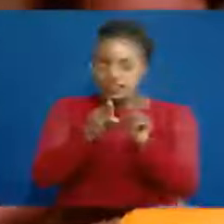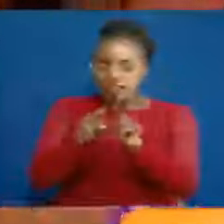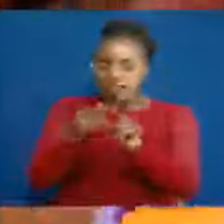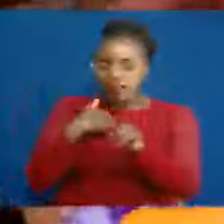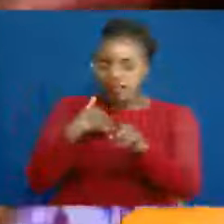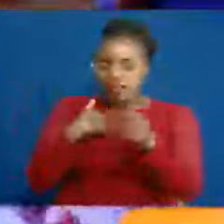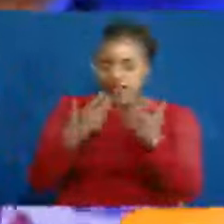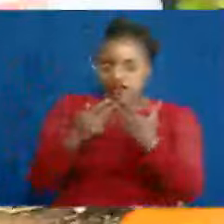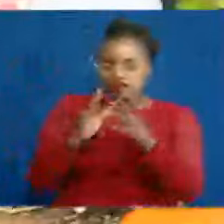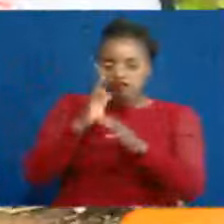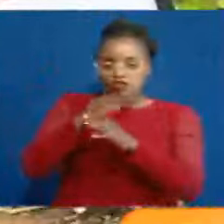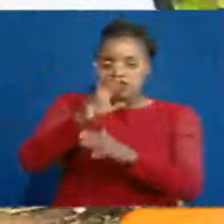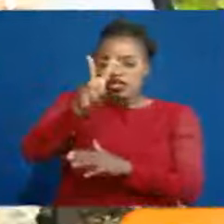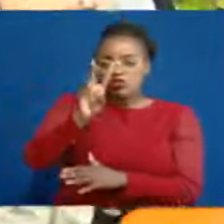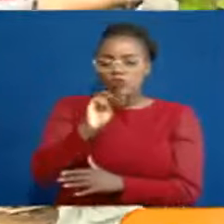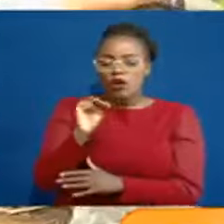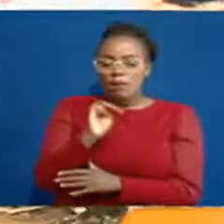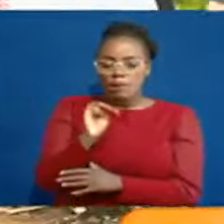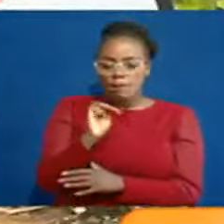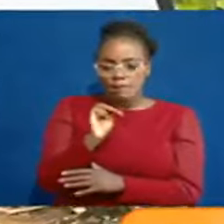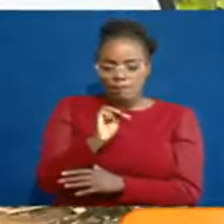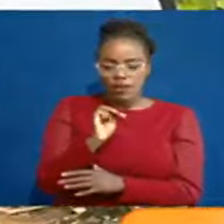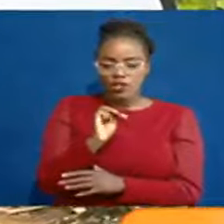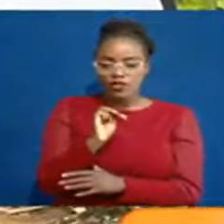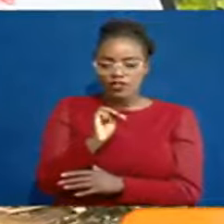to exceed the 2 million mark,